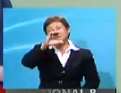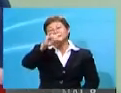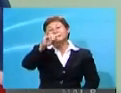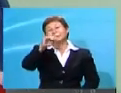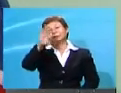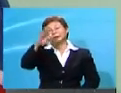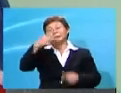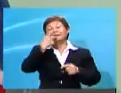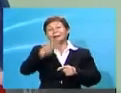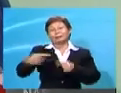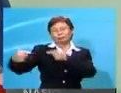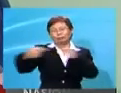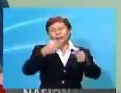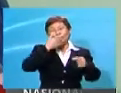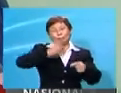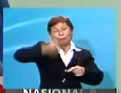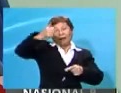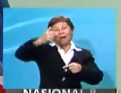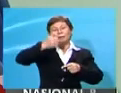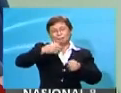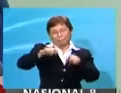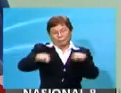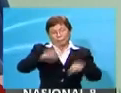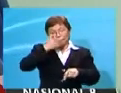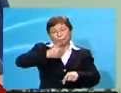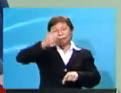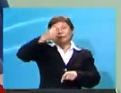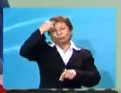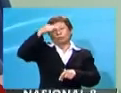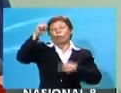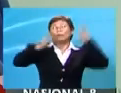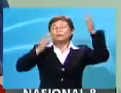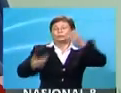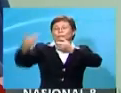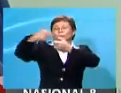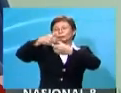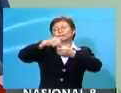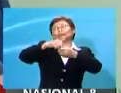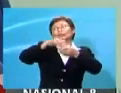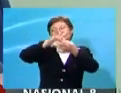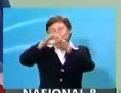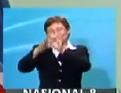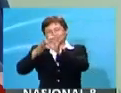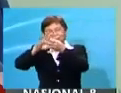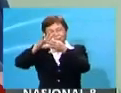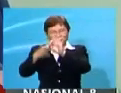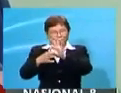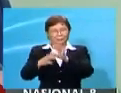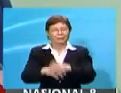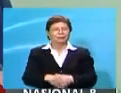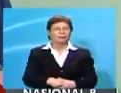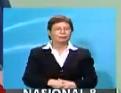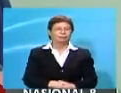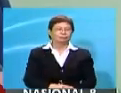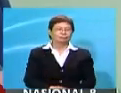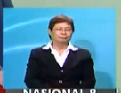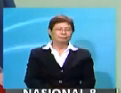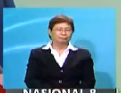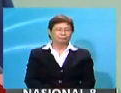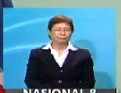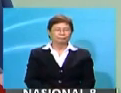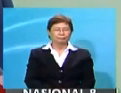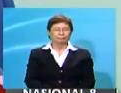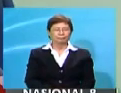players from Malaysia rank inside the top 1000 in the world Golf rankings I think is a Testament to the growth of the game and the